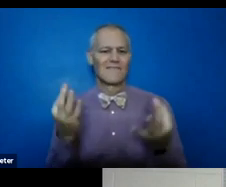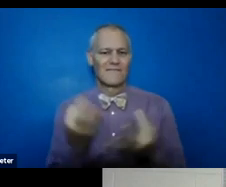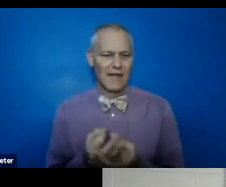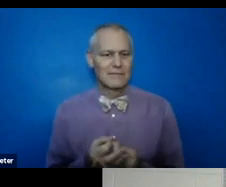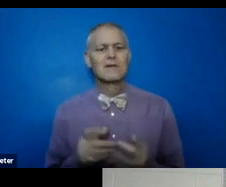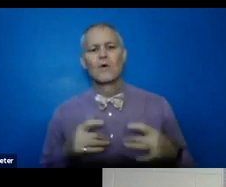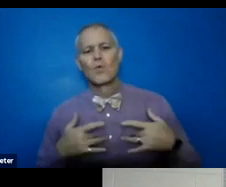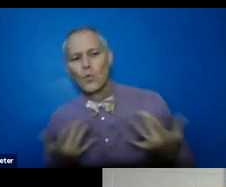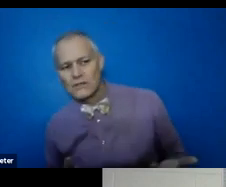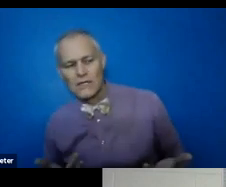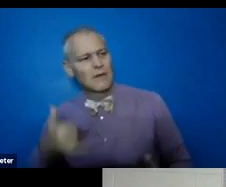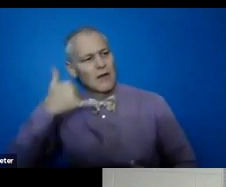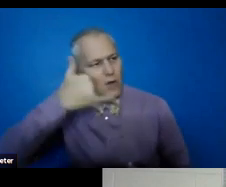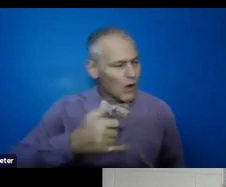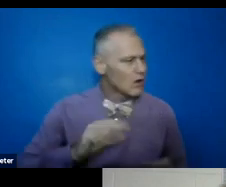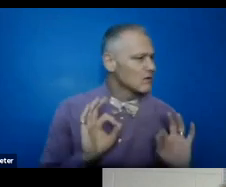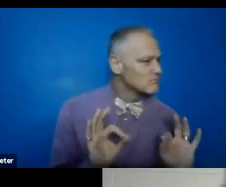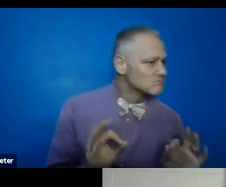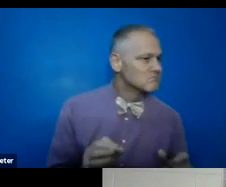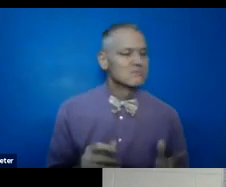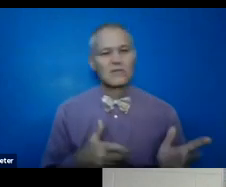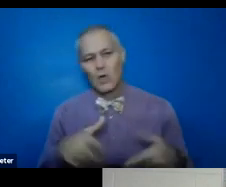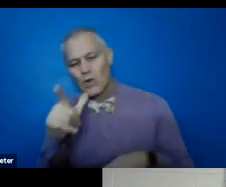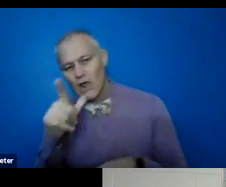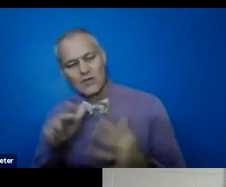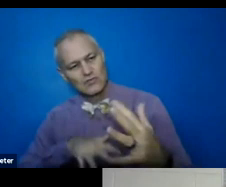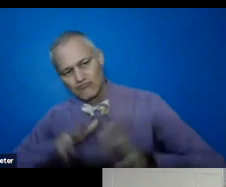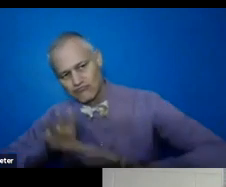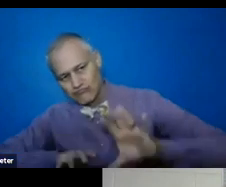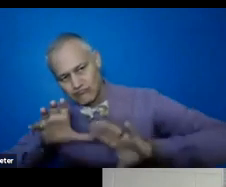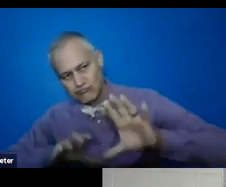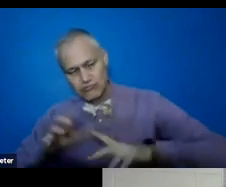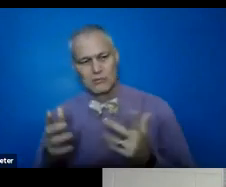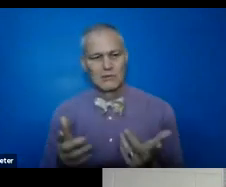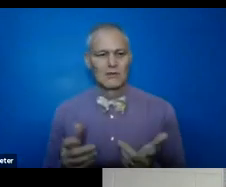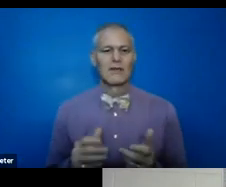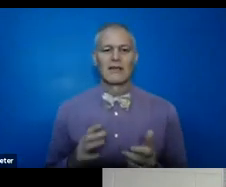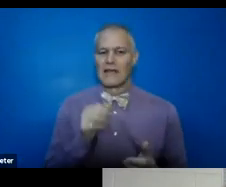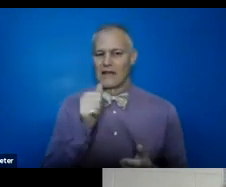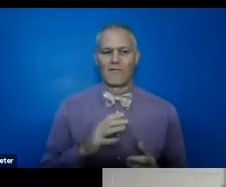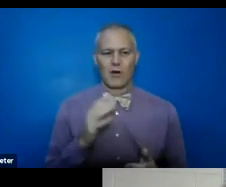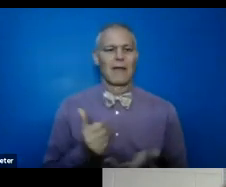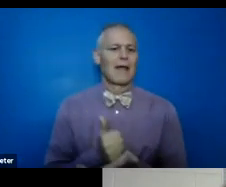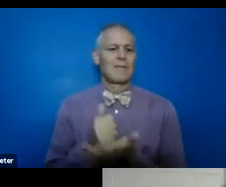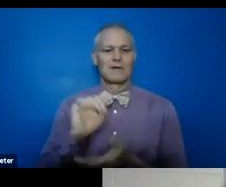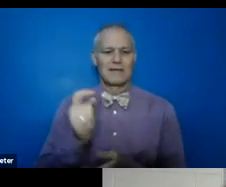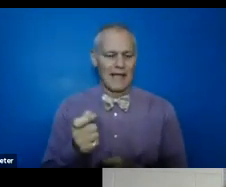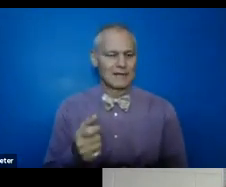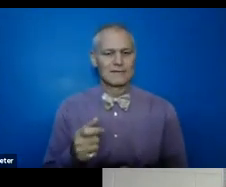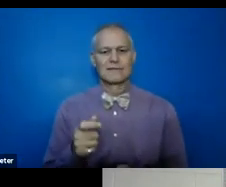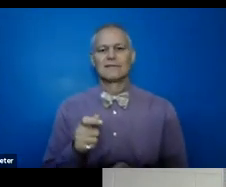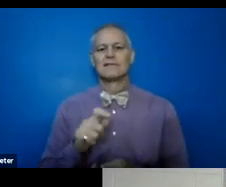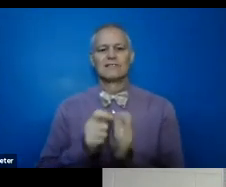in with people. We call them up. We see how they're doing. We take them out to lunch. It's very informal. We help them with their taxes. We help them change a tire in their car.